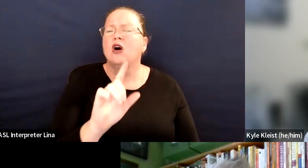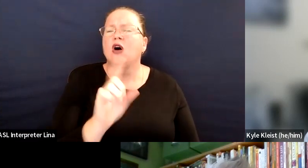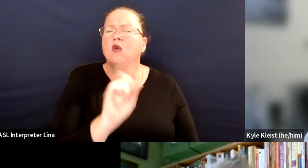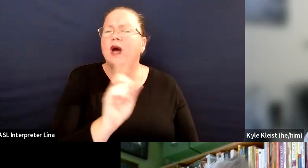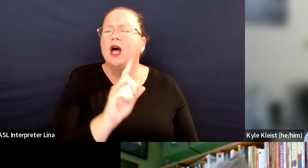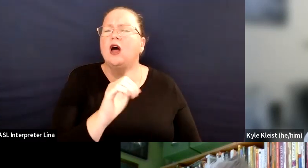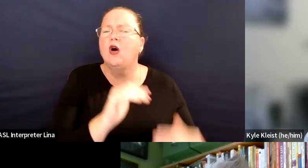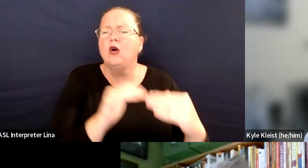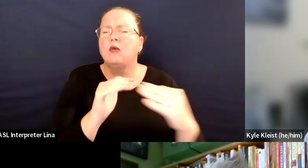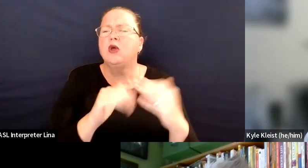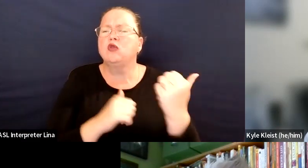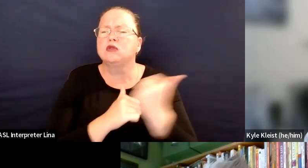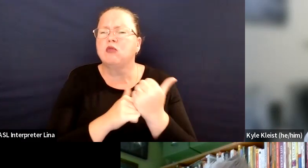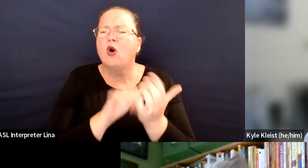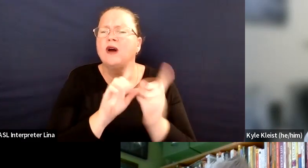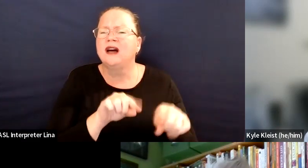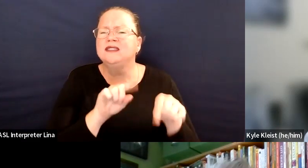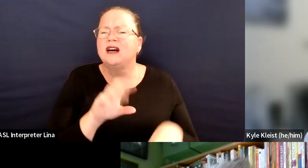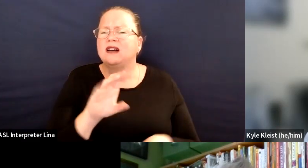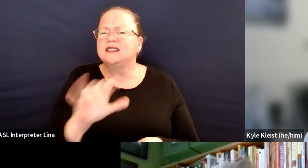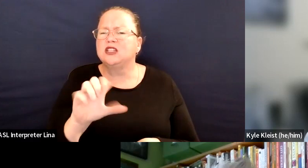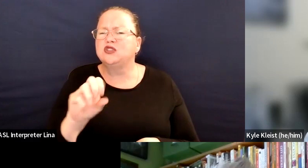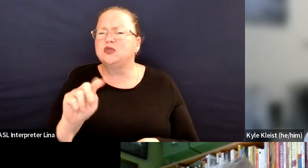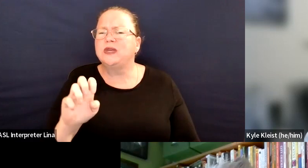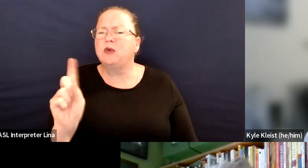the peer support attendance in SIL suite?